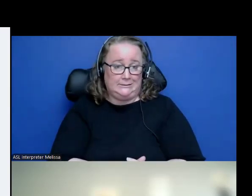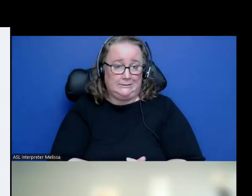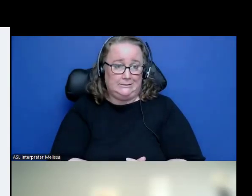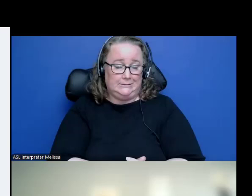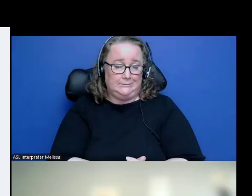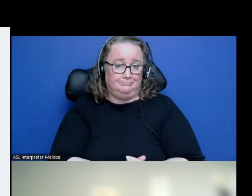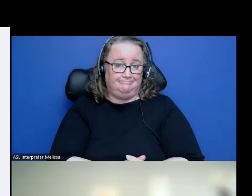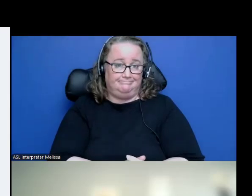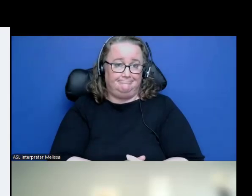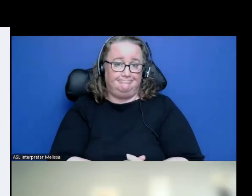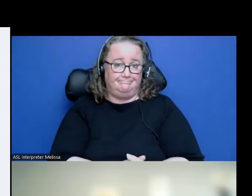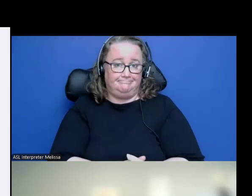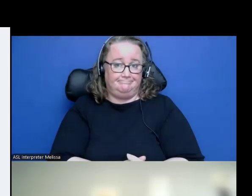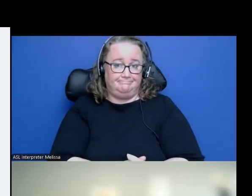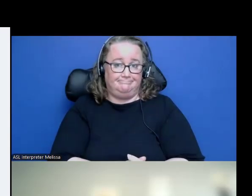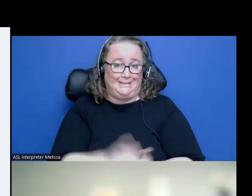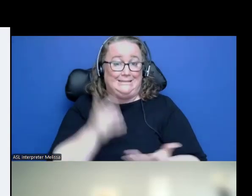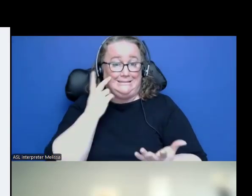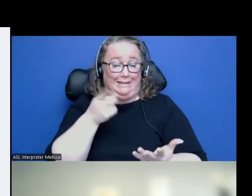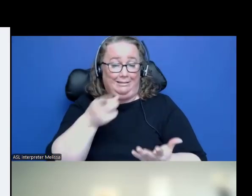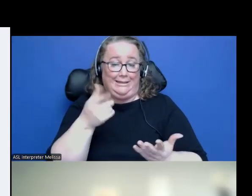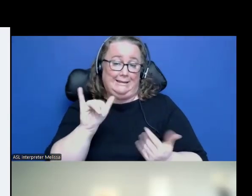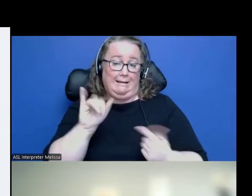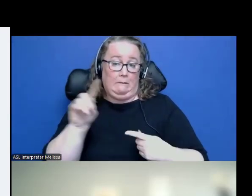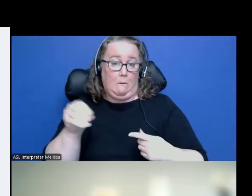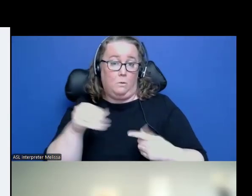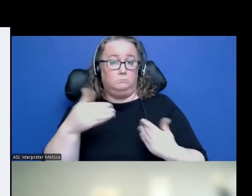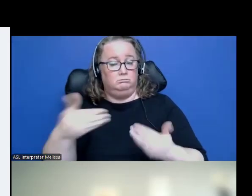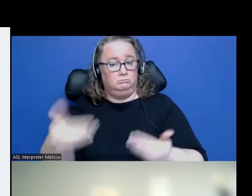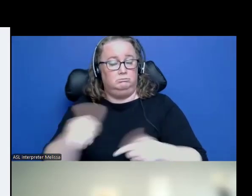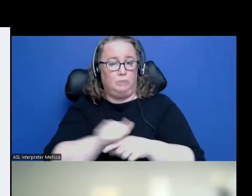by the indications of these IDO practices.